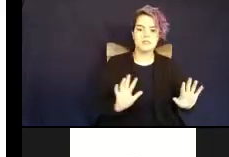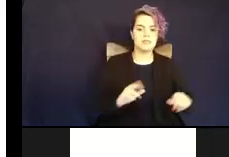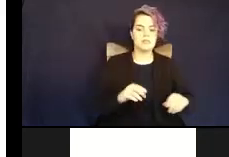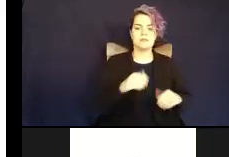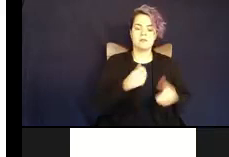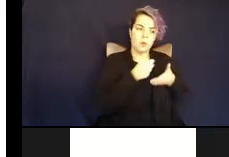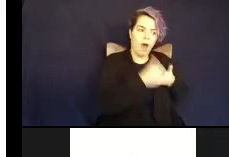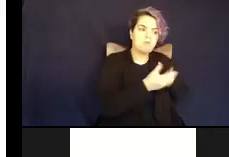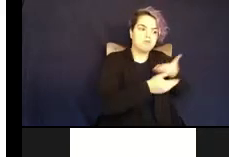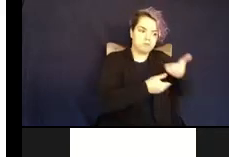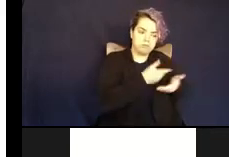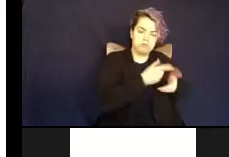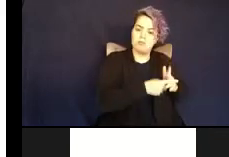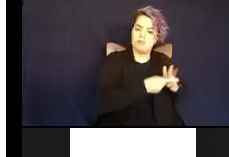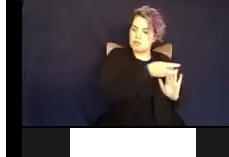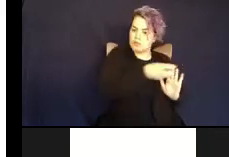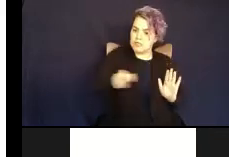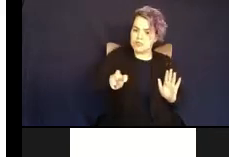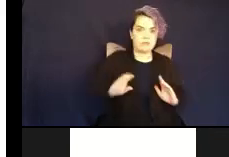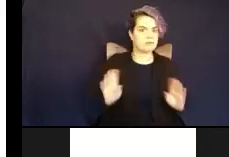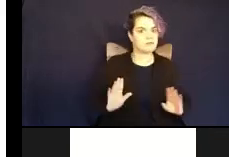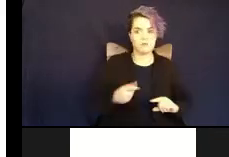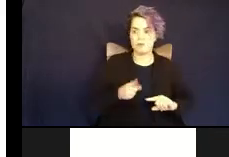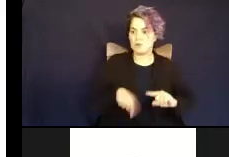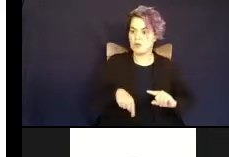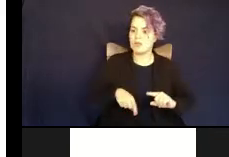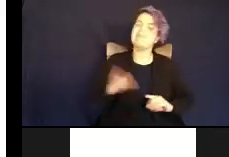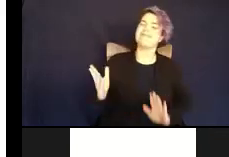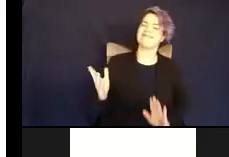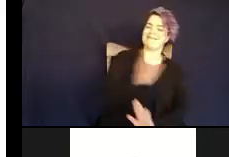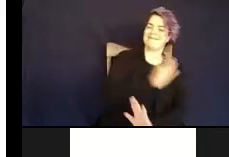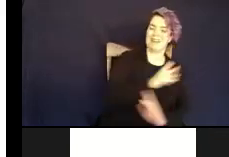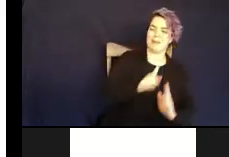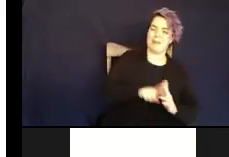transition. People couldn't, at the very beginning,